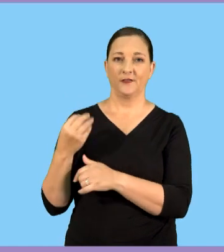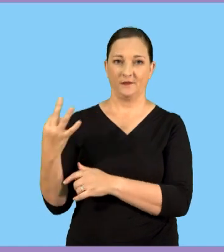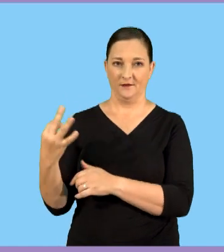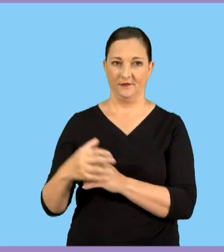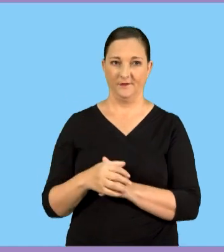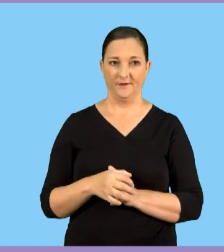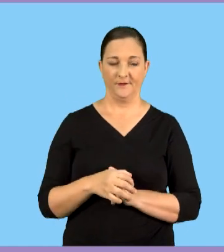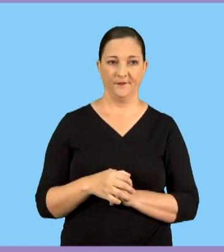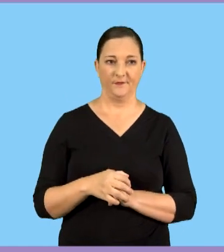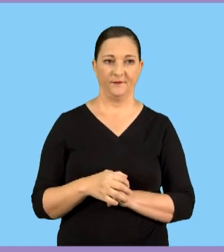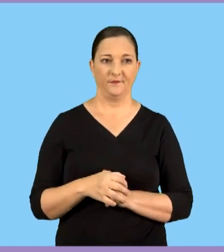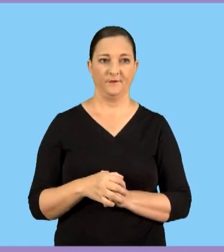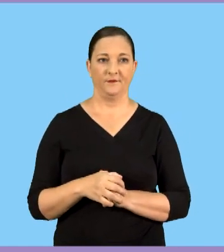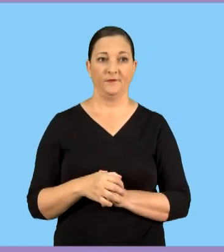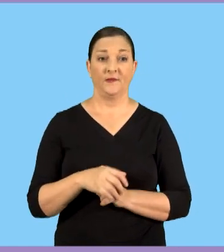answer of 3.